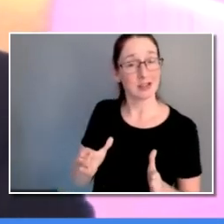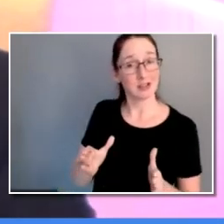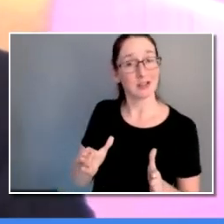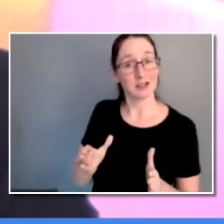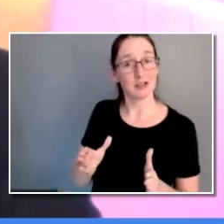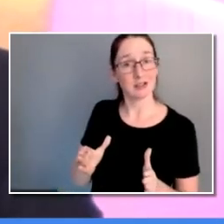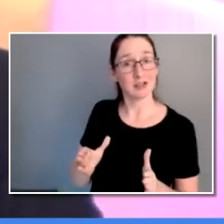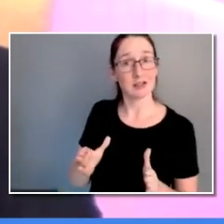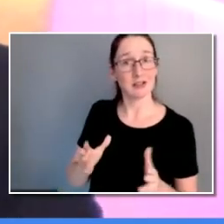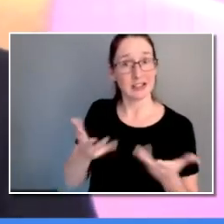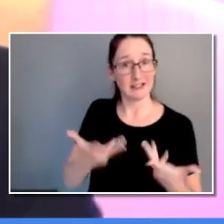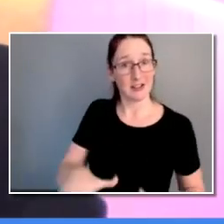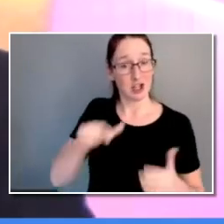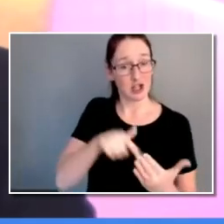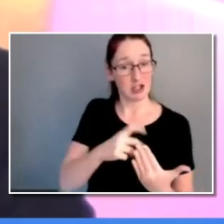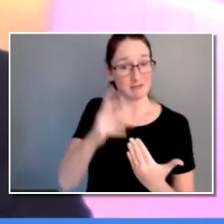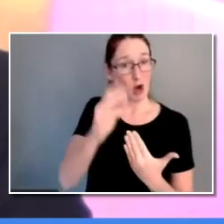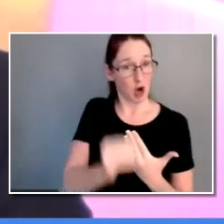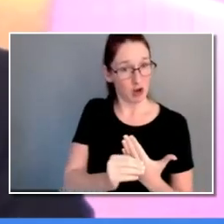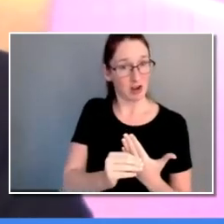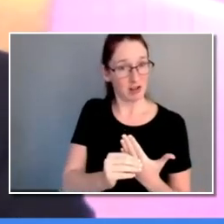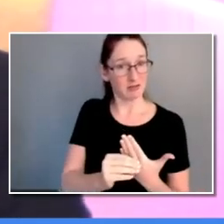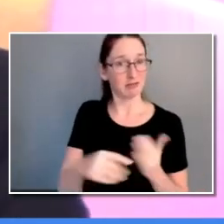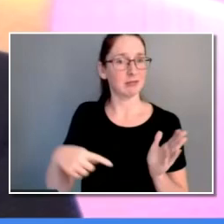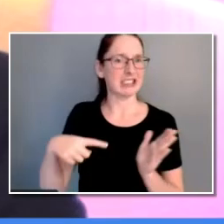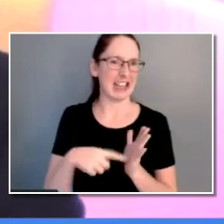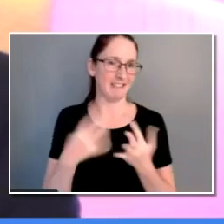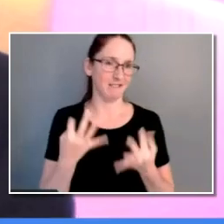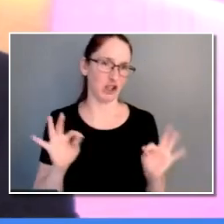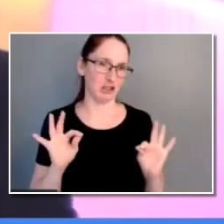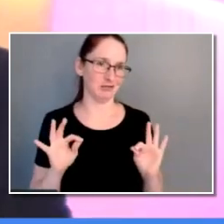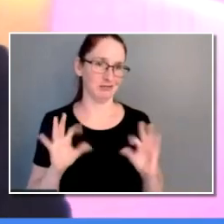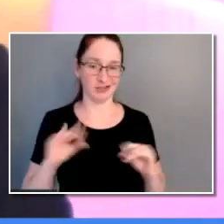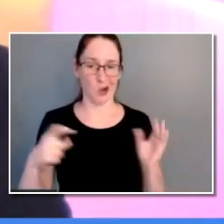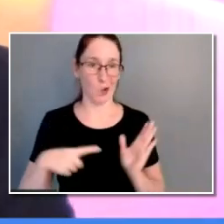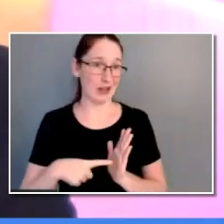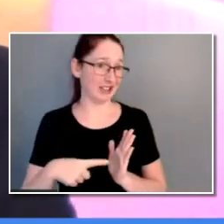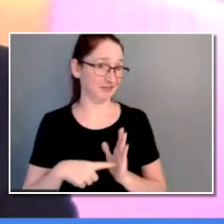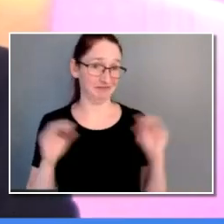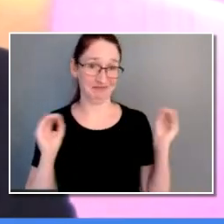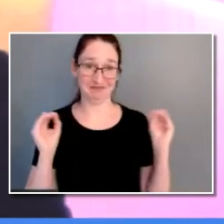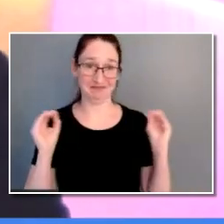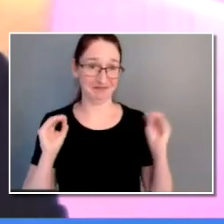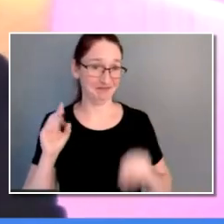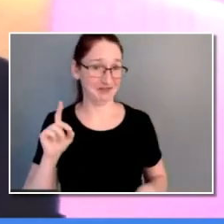this program debt-free, okay, debt-free.